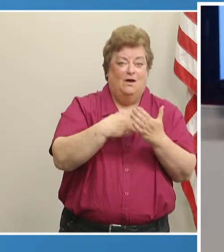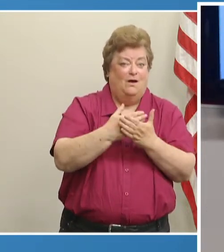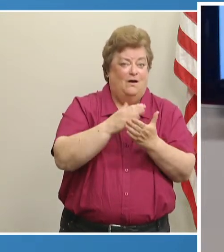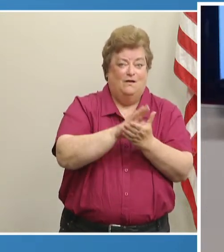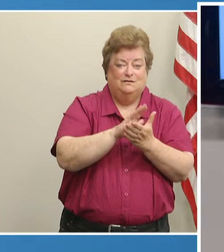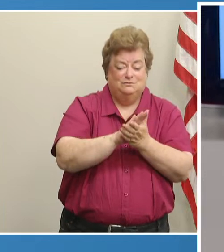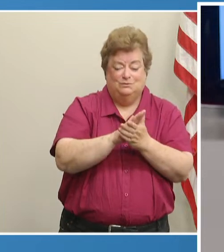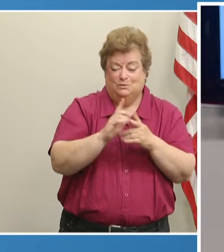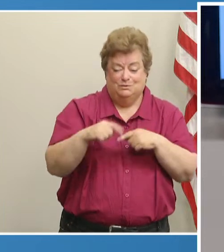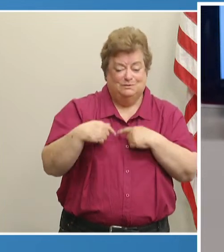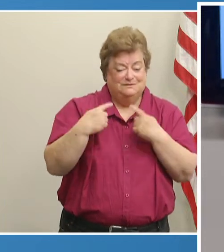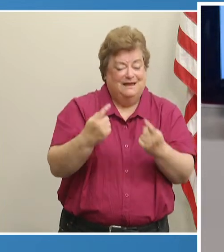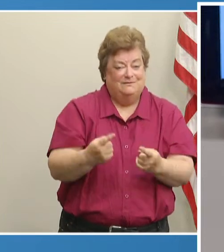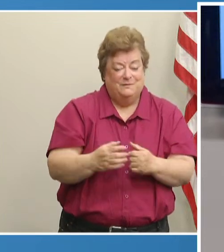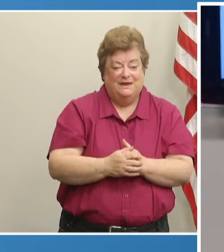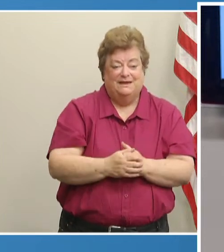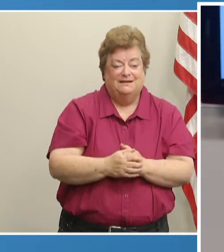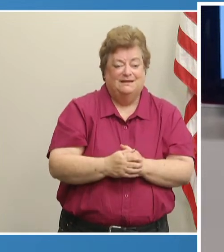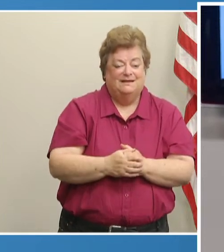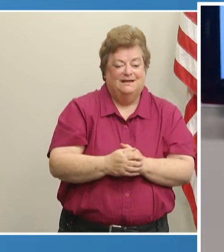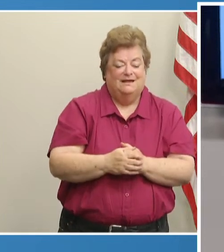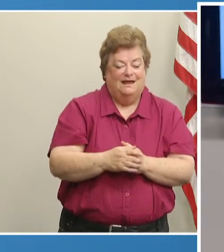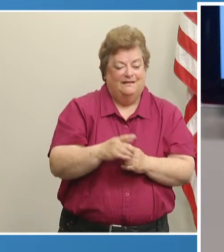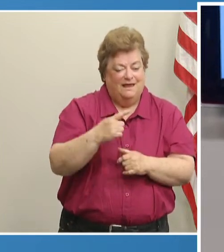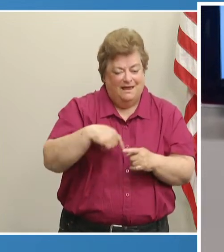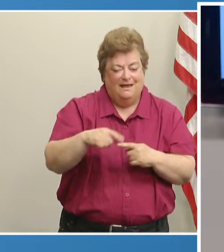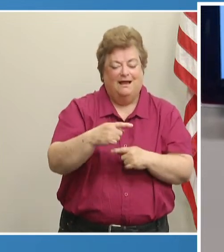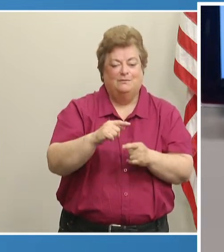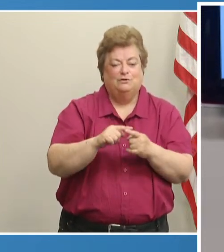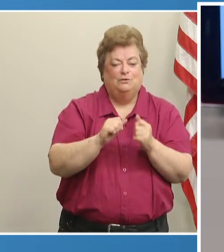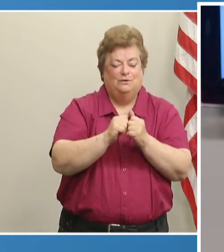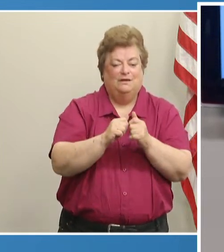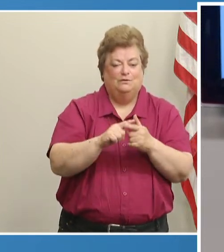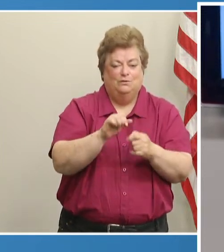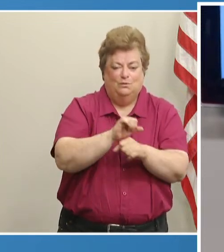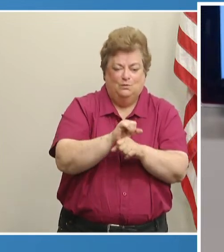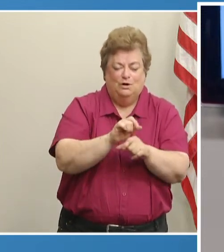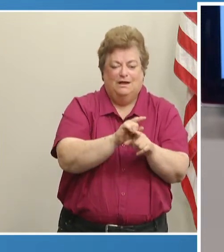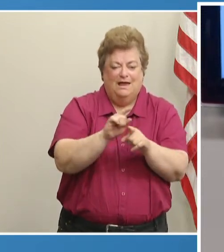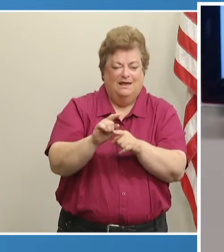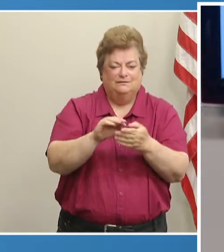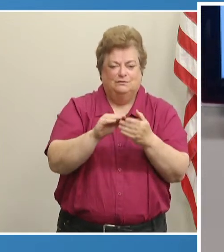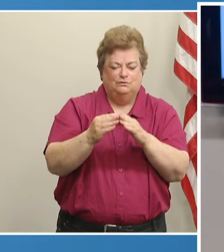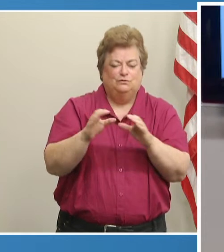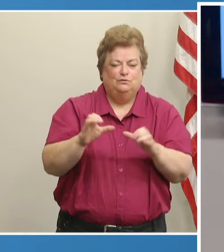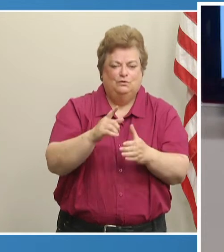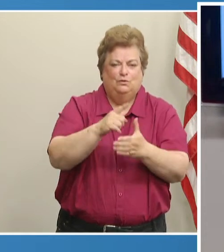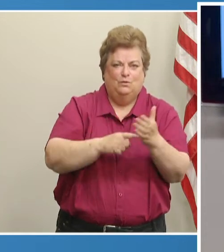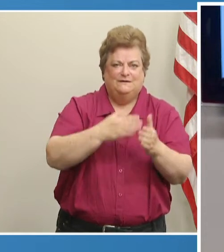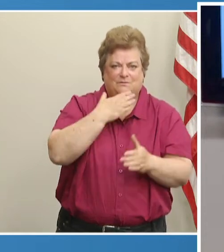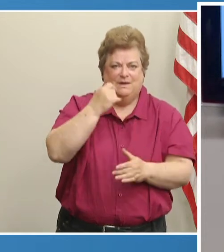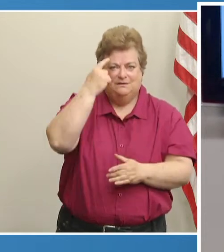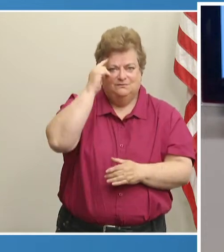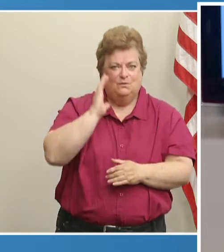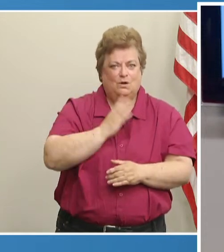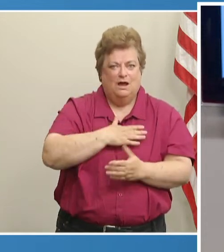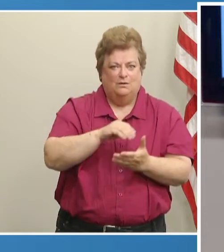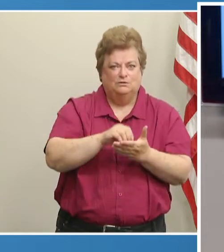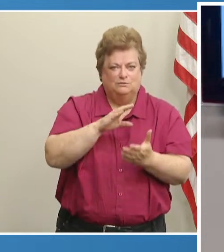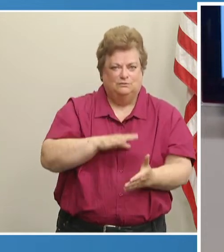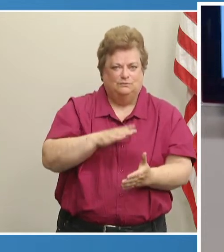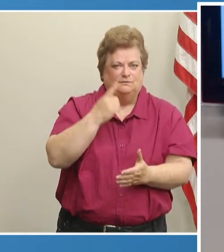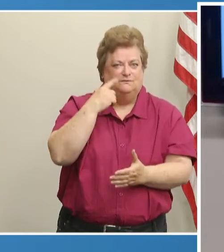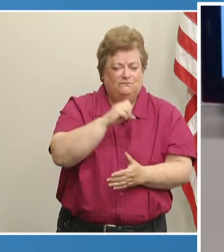have been and how they have come together to work with us as a community to do what's best for our students and for